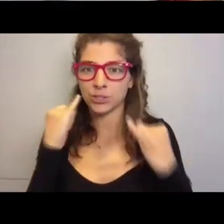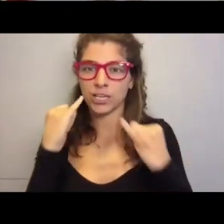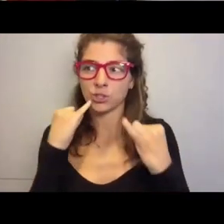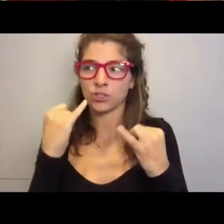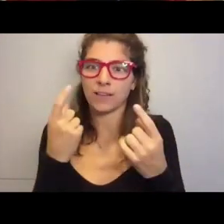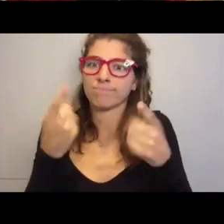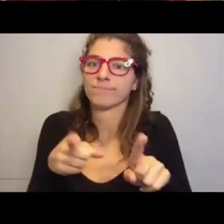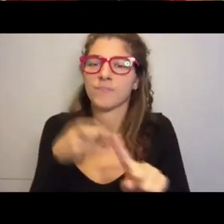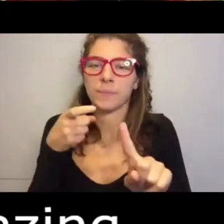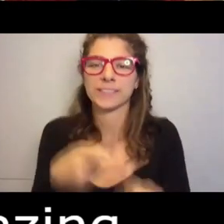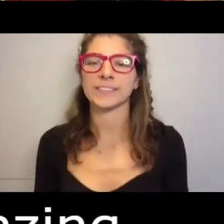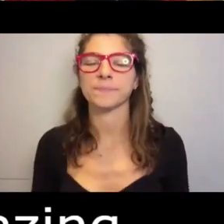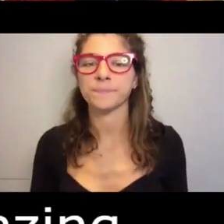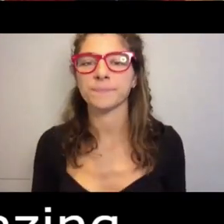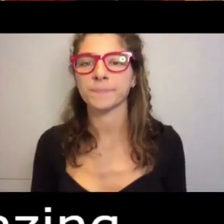comes out of it.